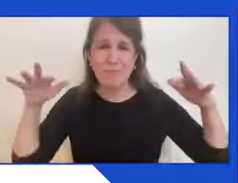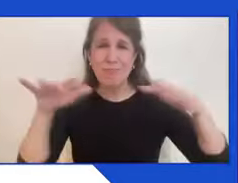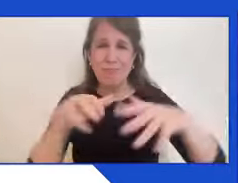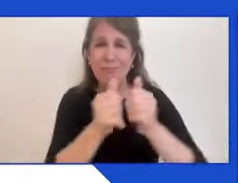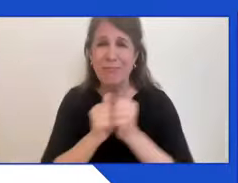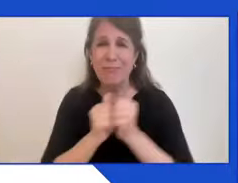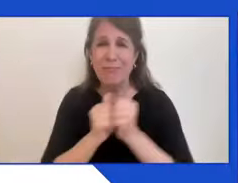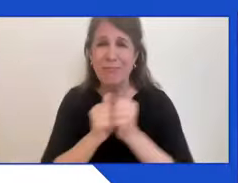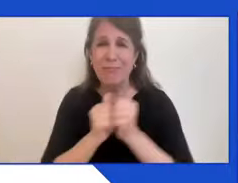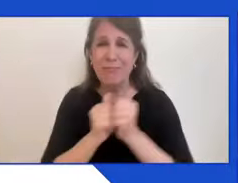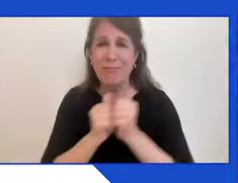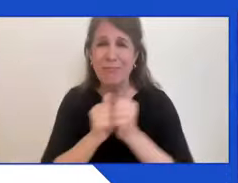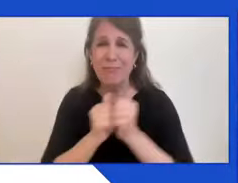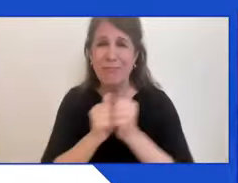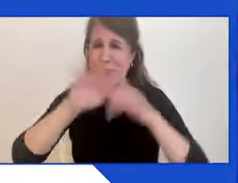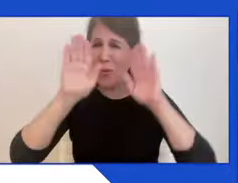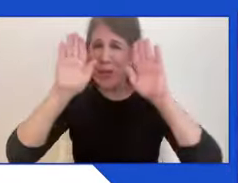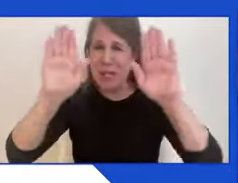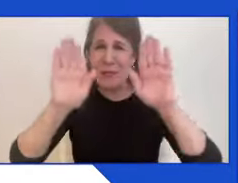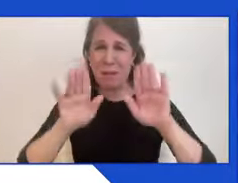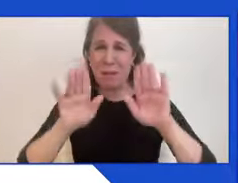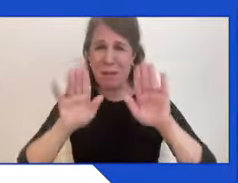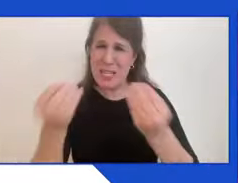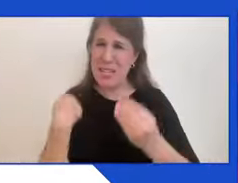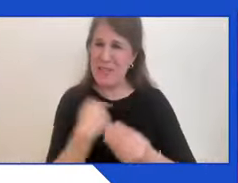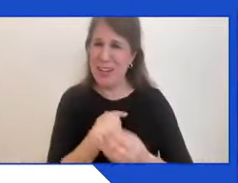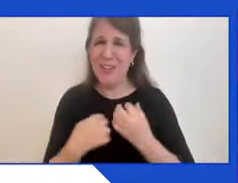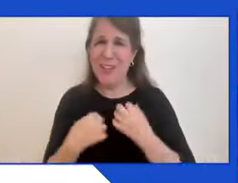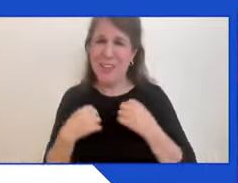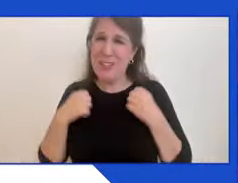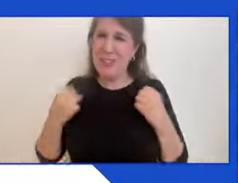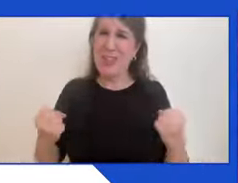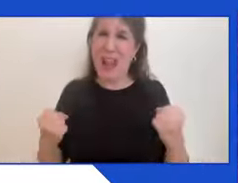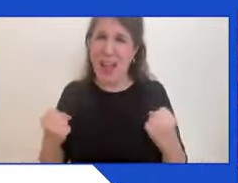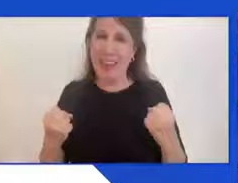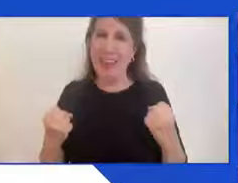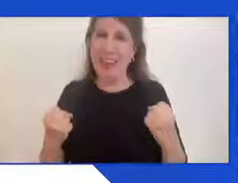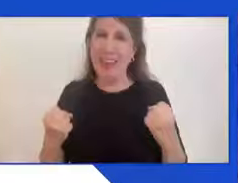are incredible. You give us strength.